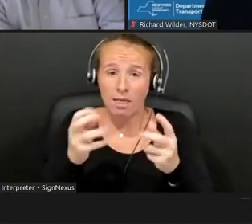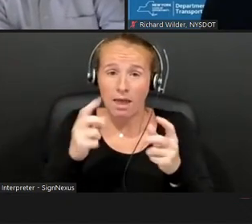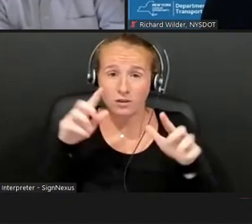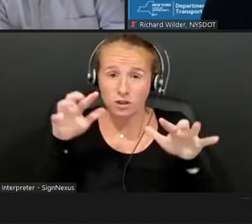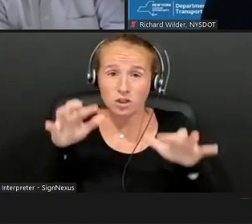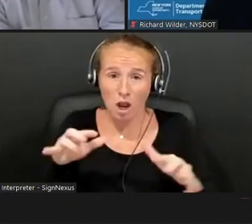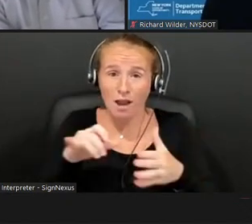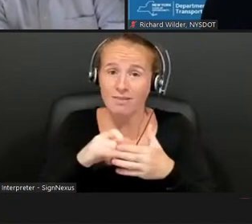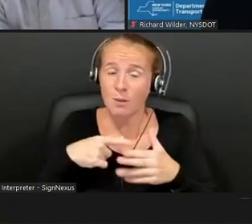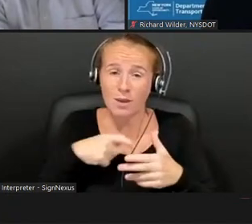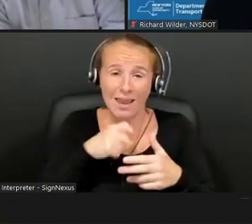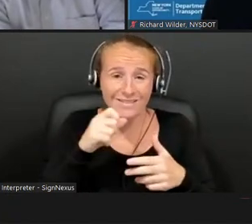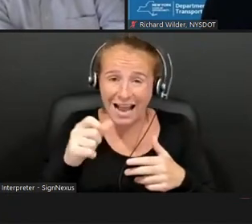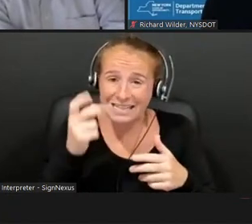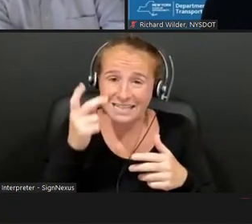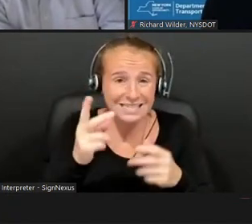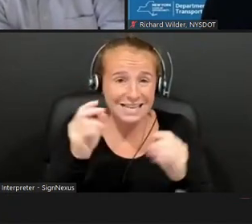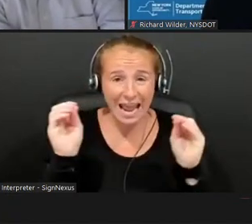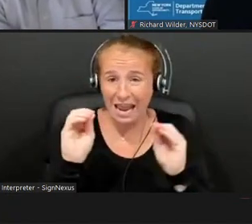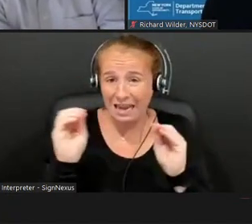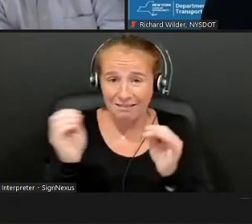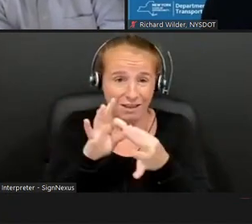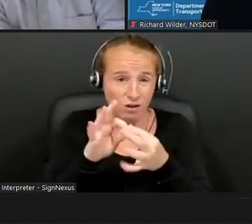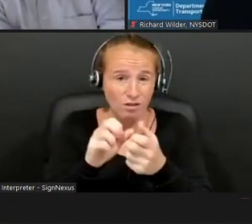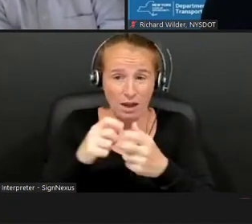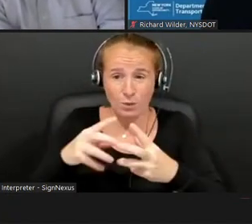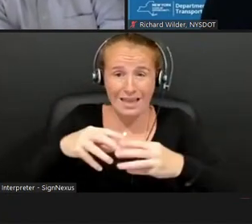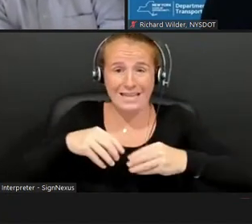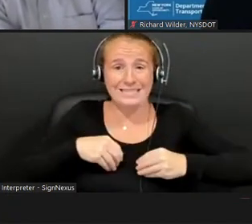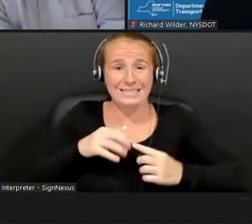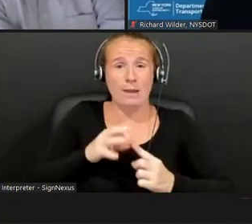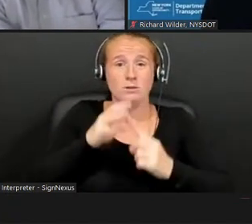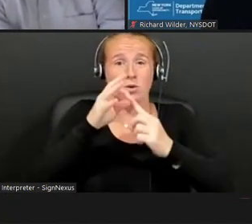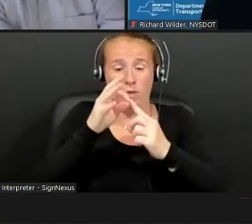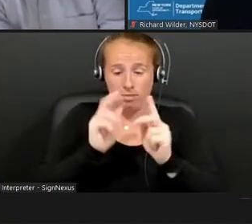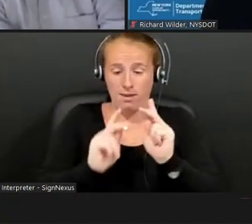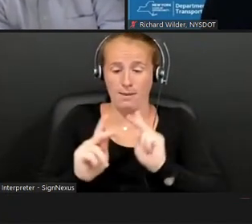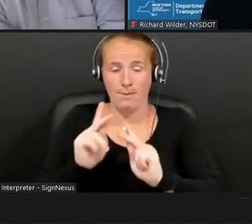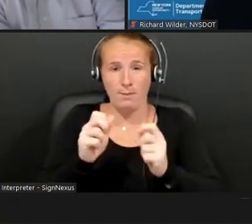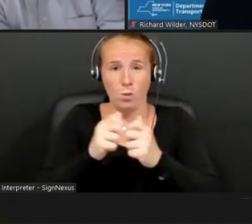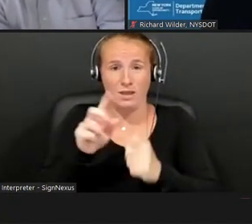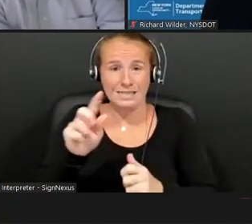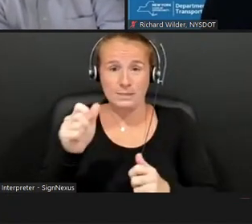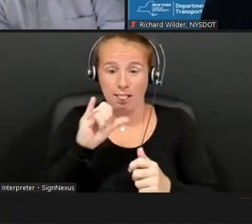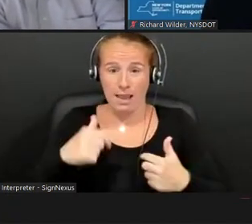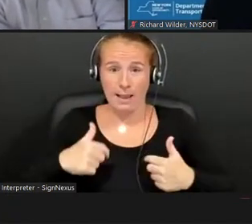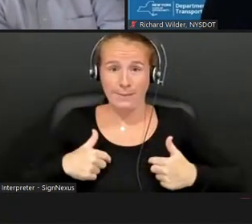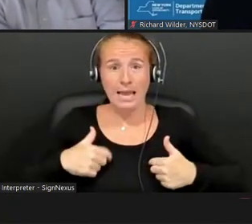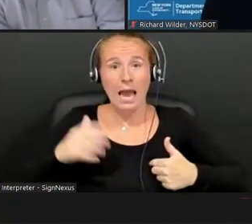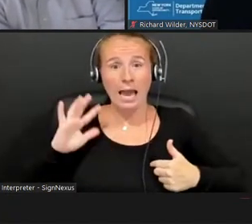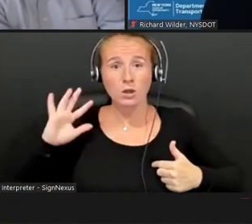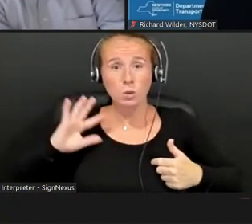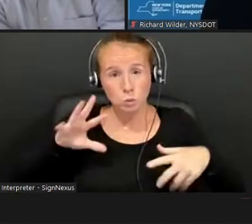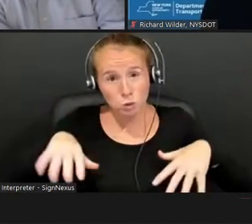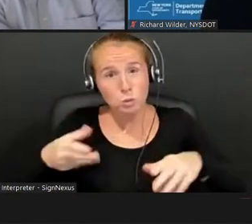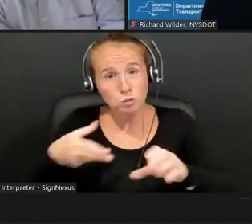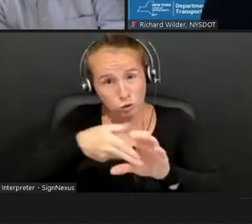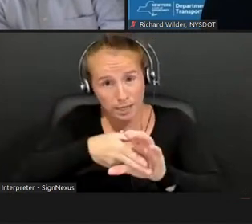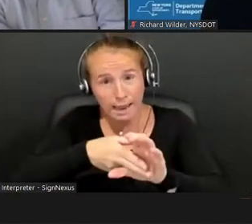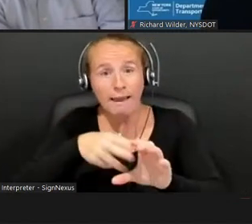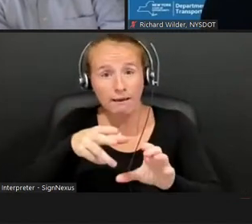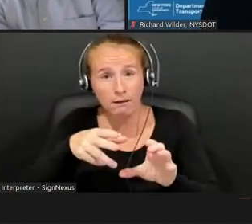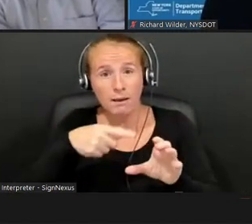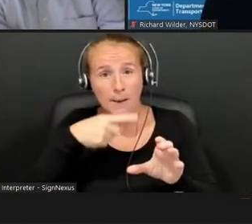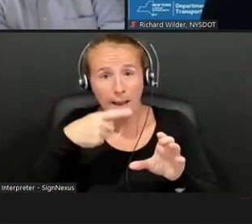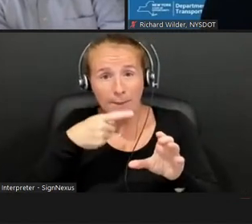we have not seen anything regarding exceptions with people with disabilities like myself that I used to take public transportation but